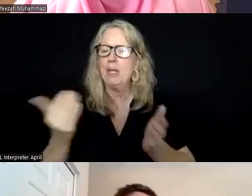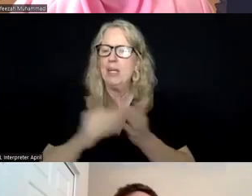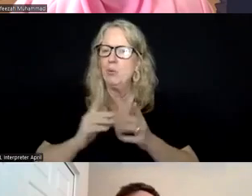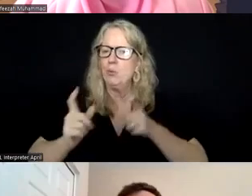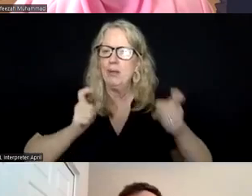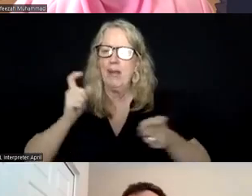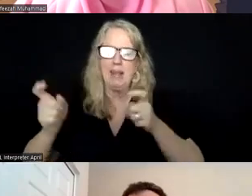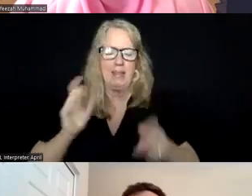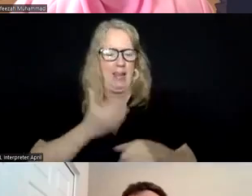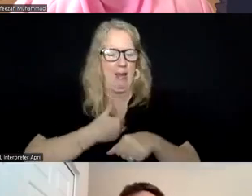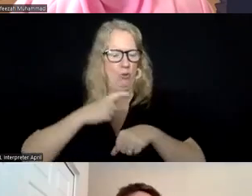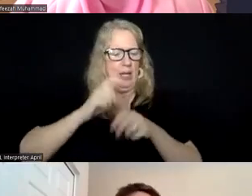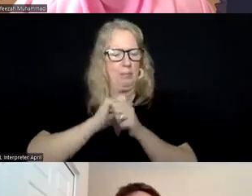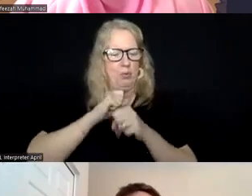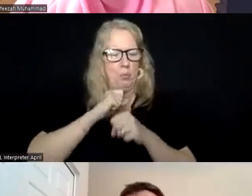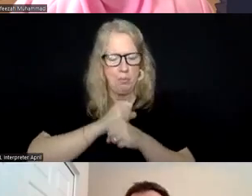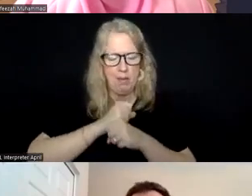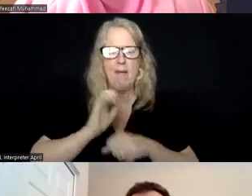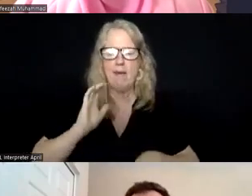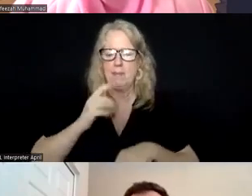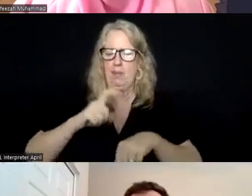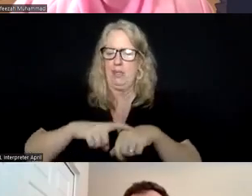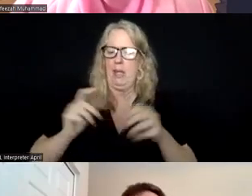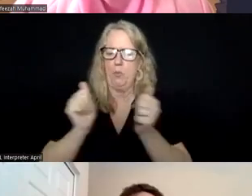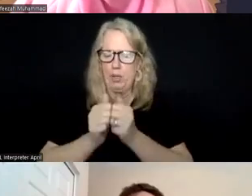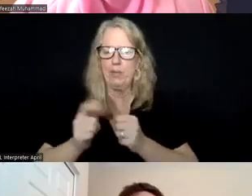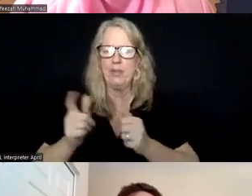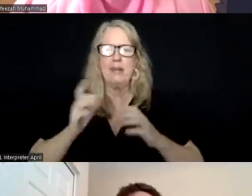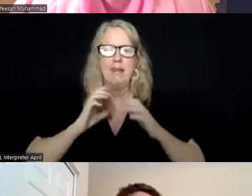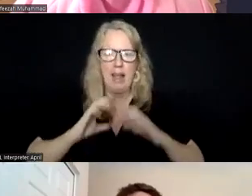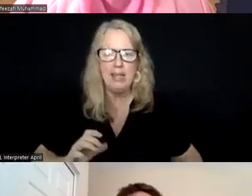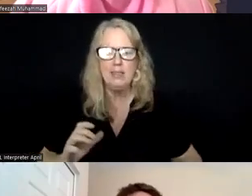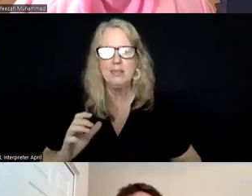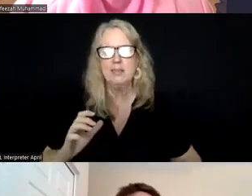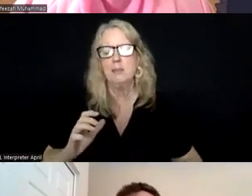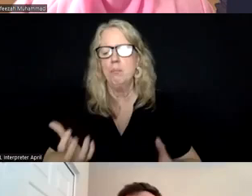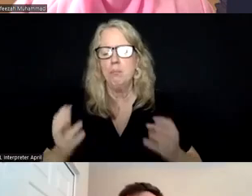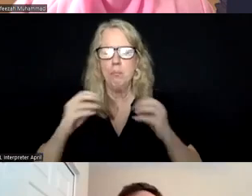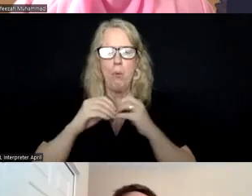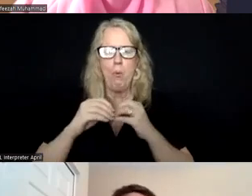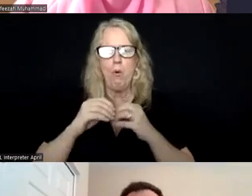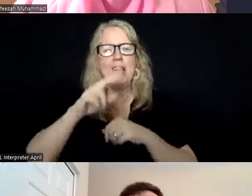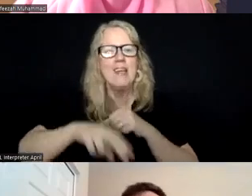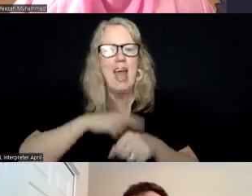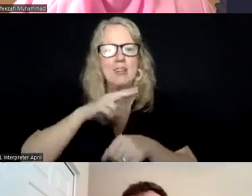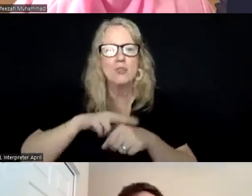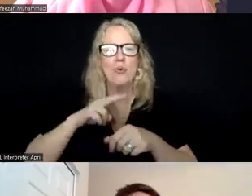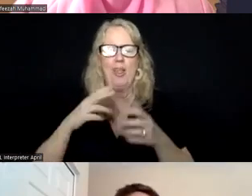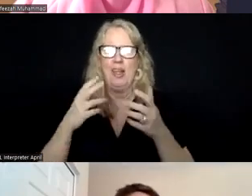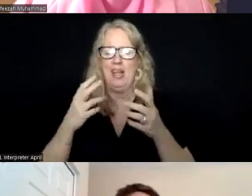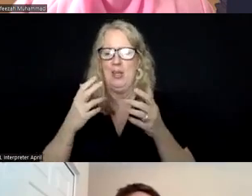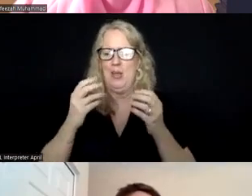time, making our time with our clients more natural. We don't have to worry about getting our